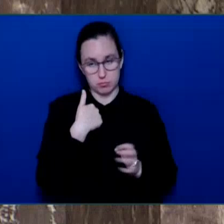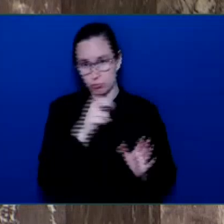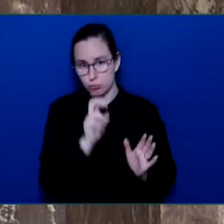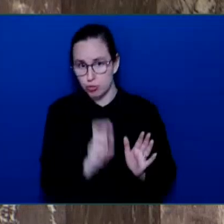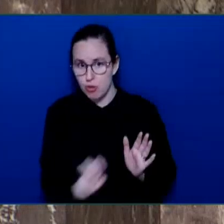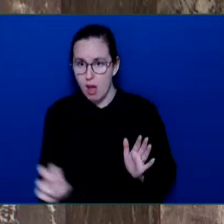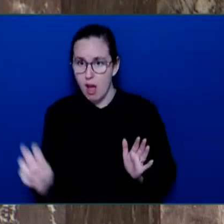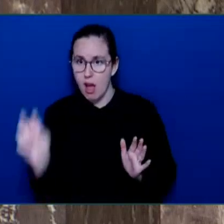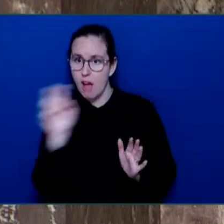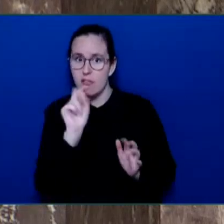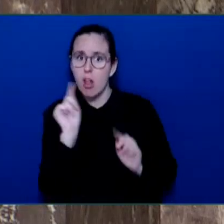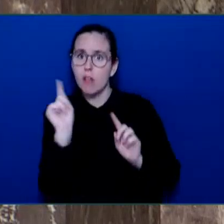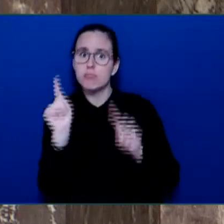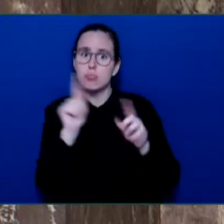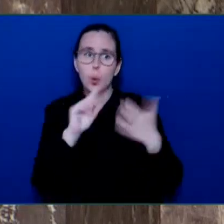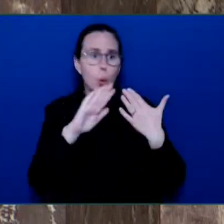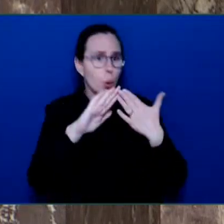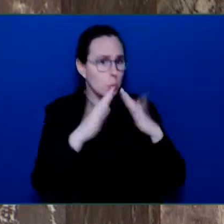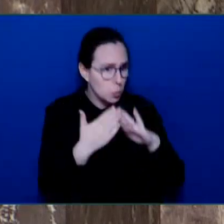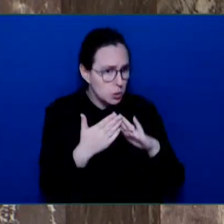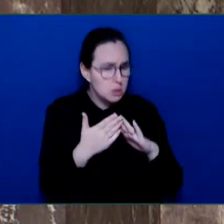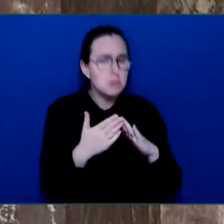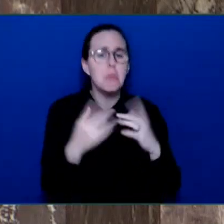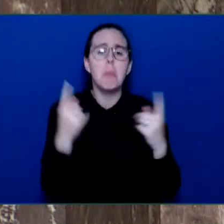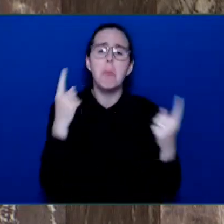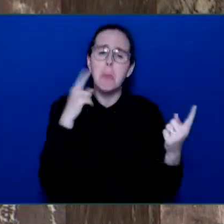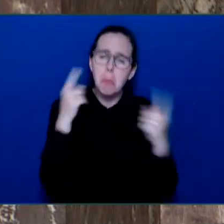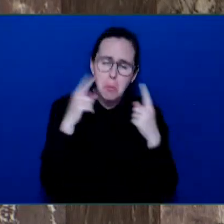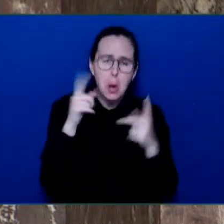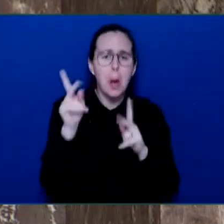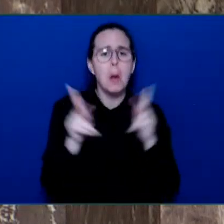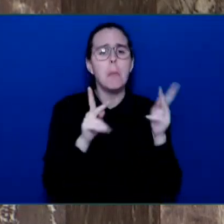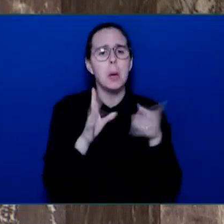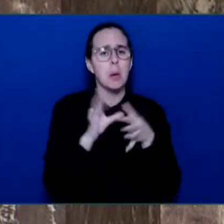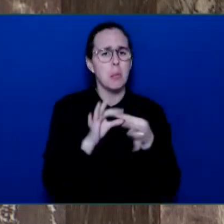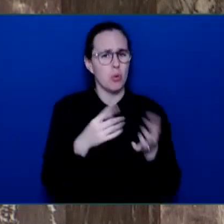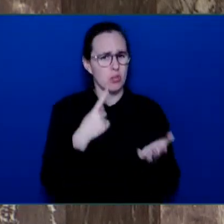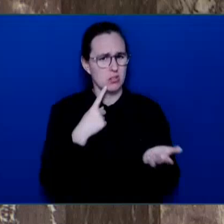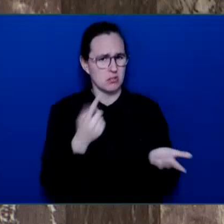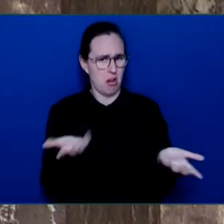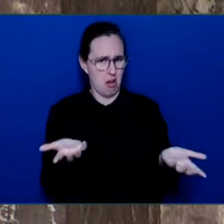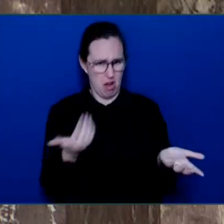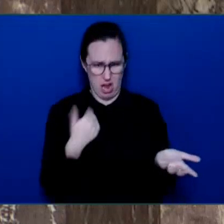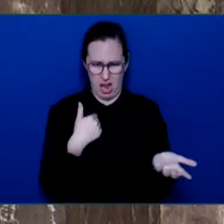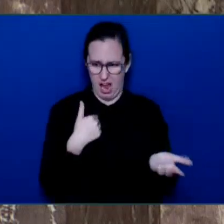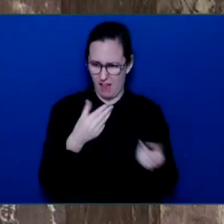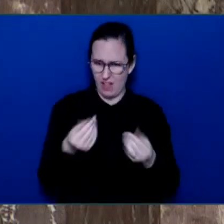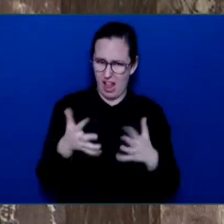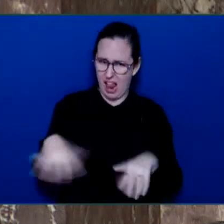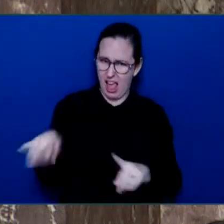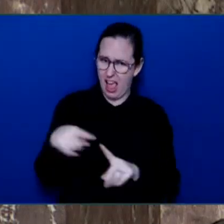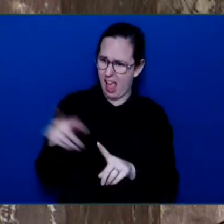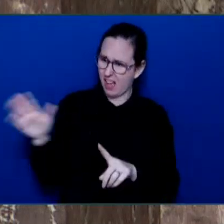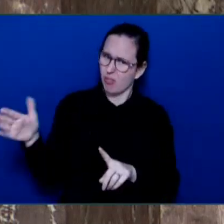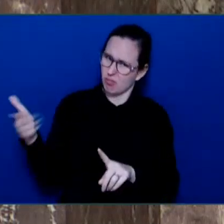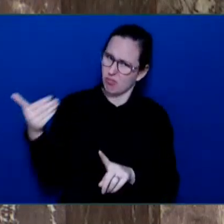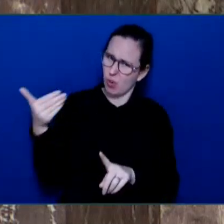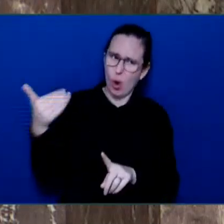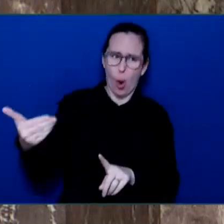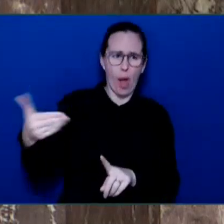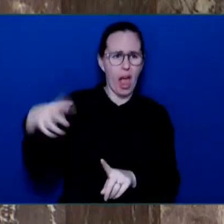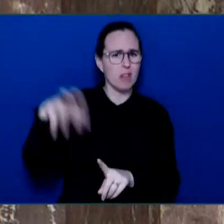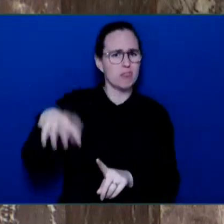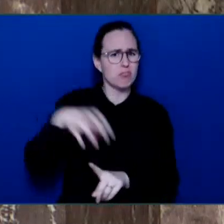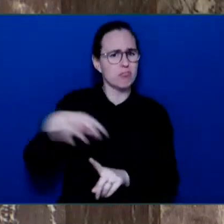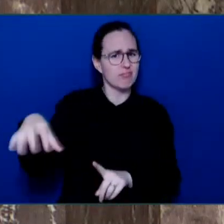have agricultural land, why don't we just build homes on it? In fact, I've heard the Leader of the Opposition suggest something similar as well. And